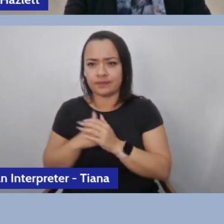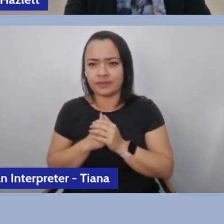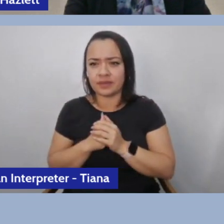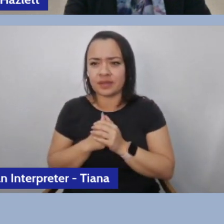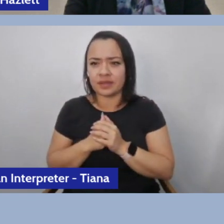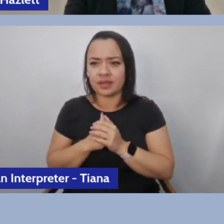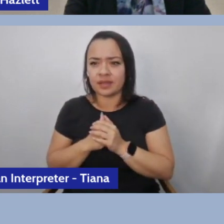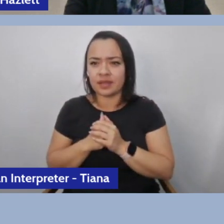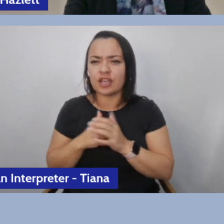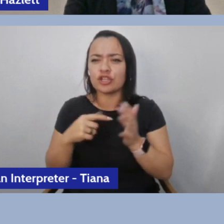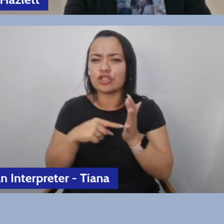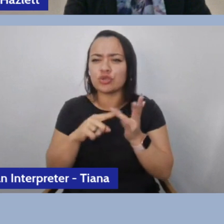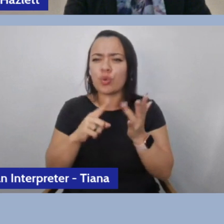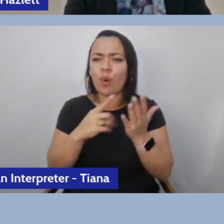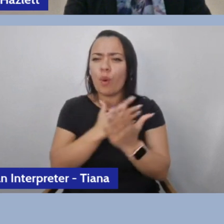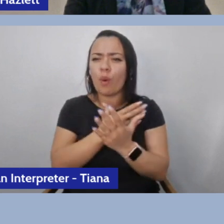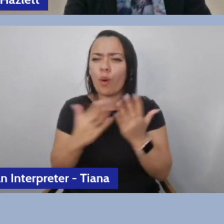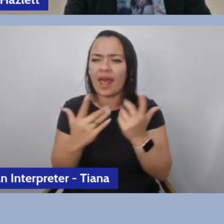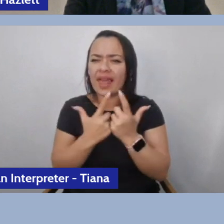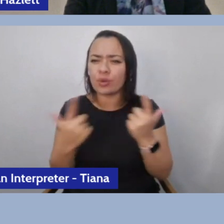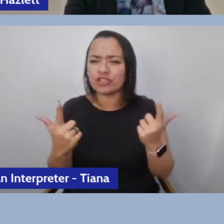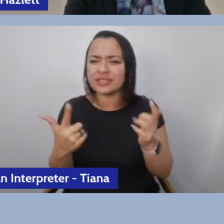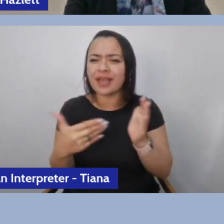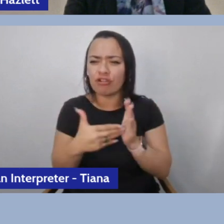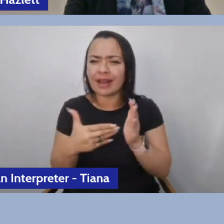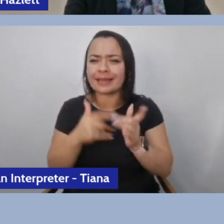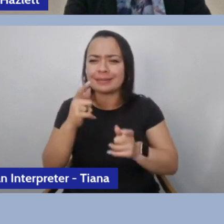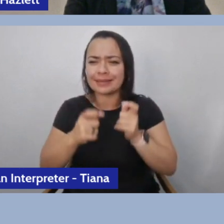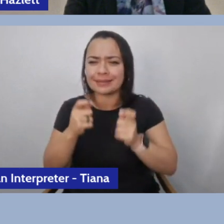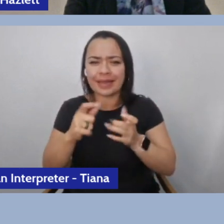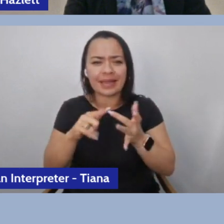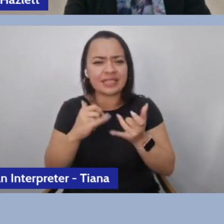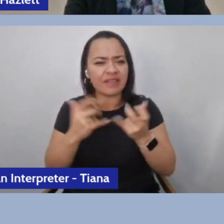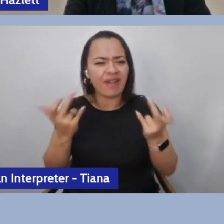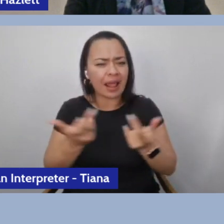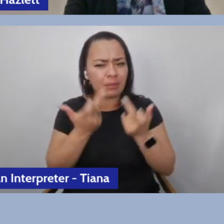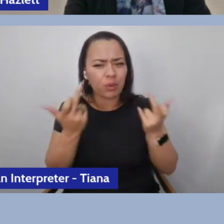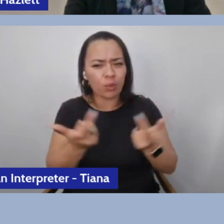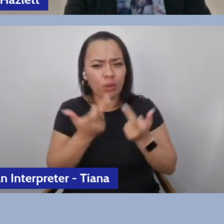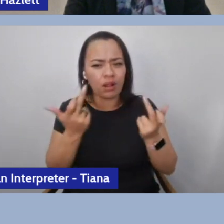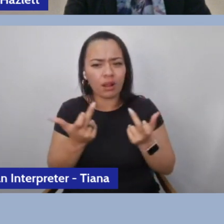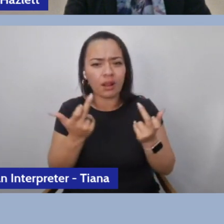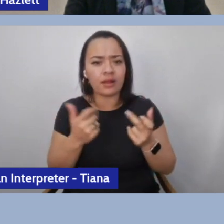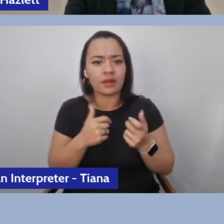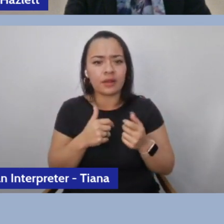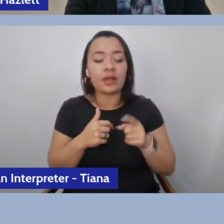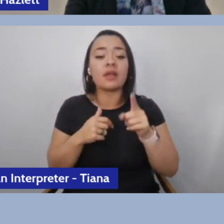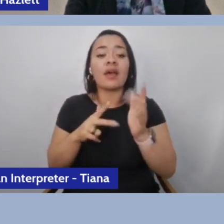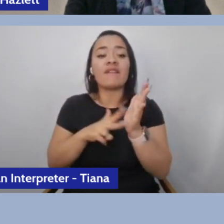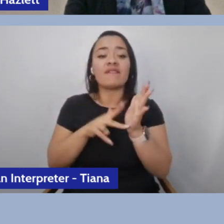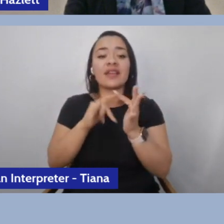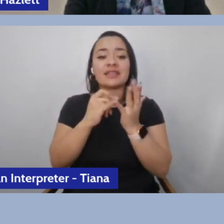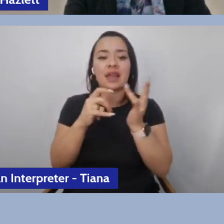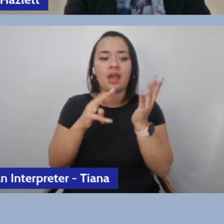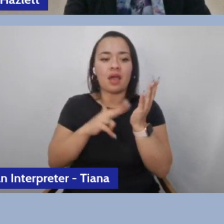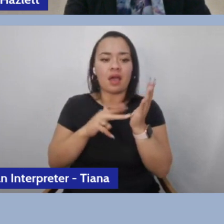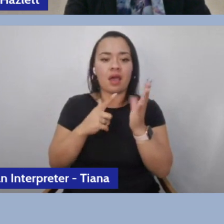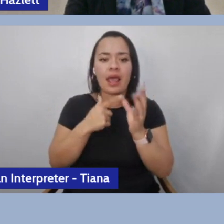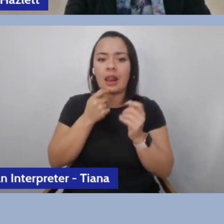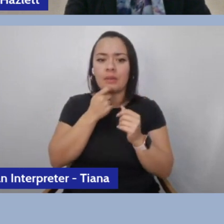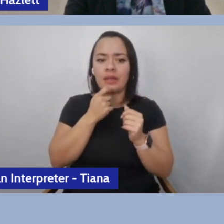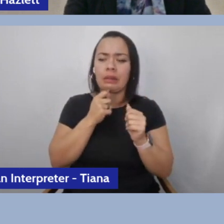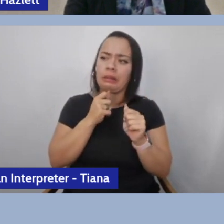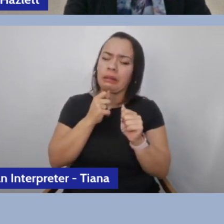Not So sure. I think that question, sorry, Vesna. I was just going to say, I think that because we're lucky enough to have Mark listening in the background, the way that